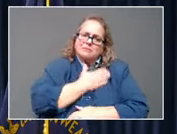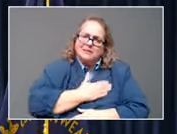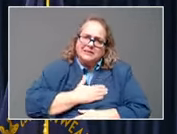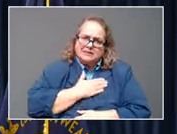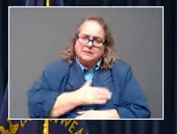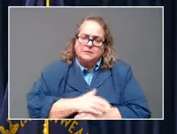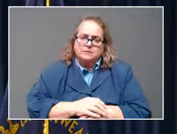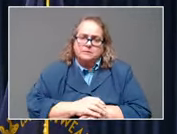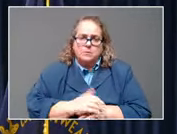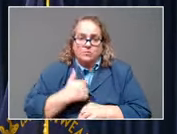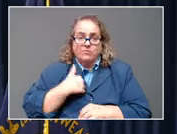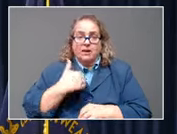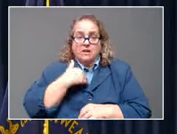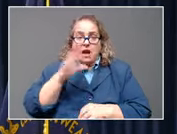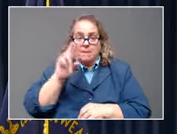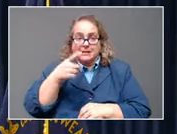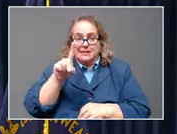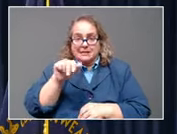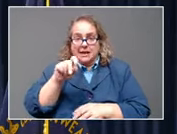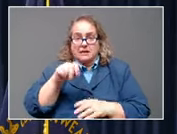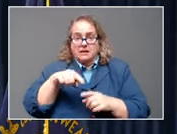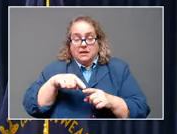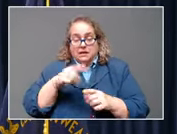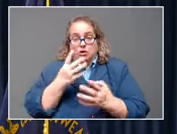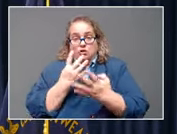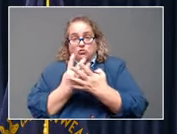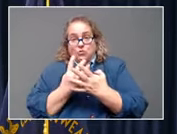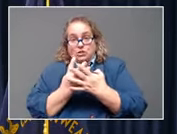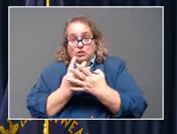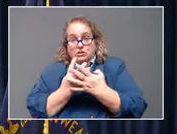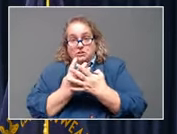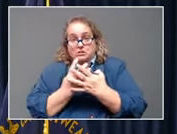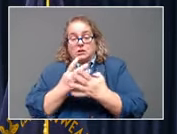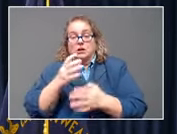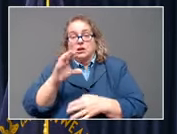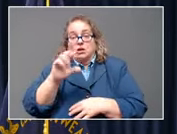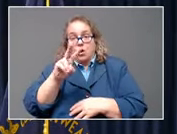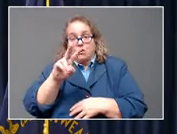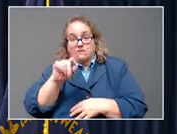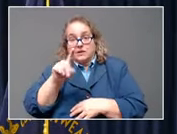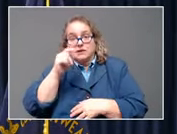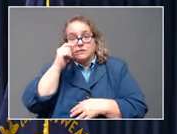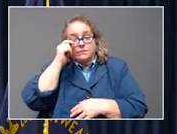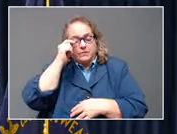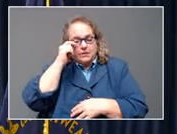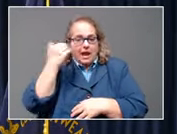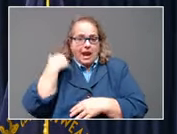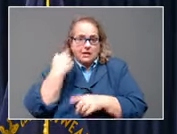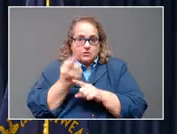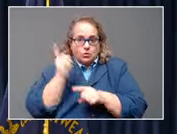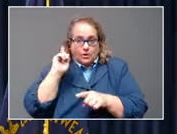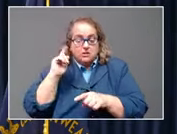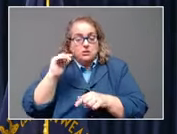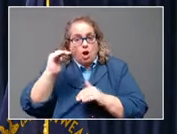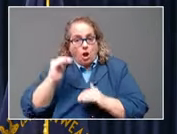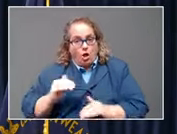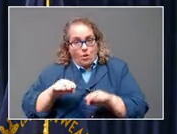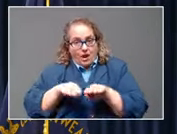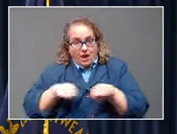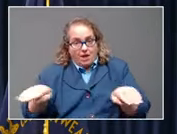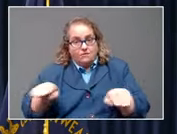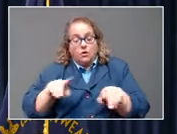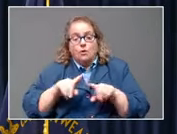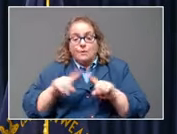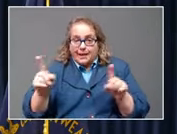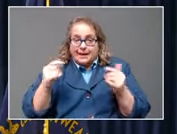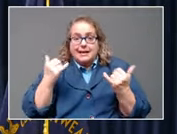COVID and corrections facilities. It was at a low level last week. It's done what Omicron does. Now